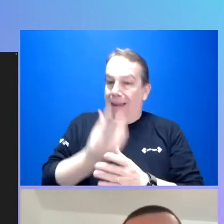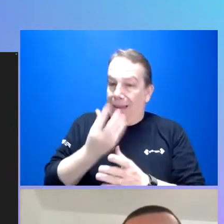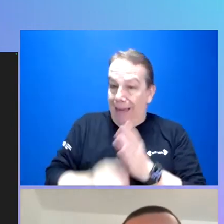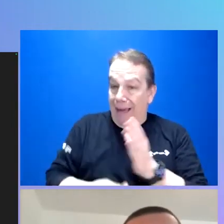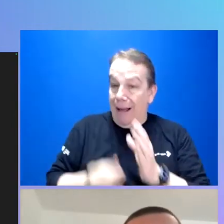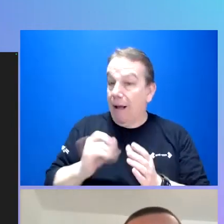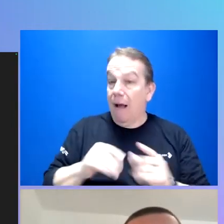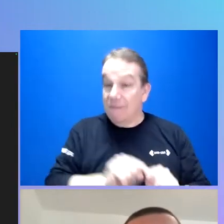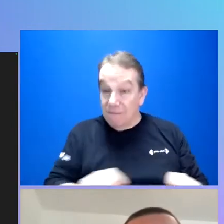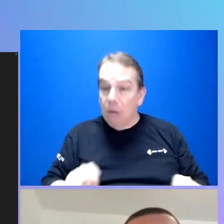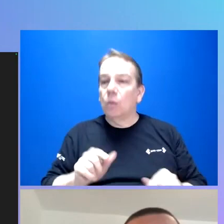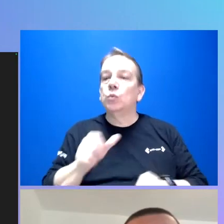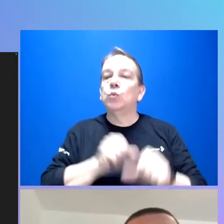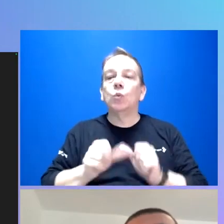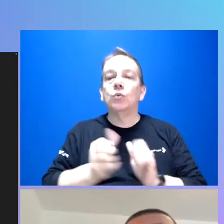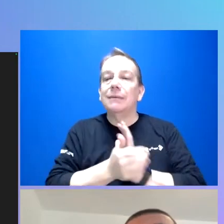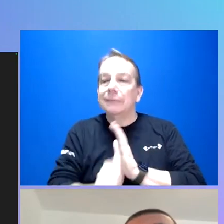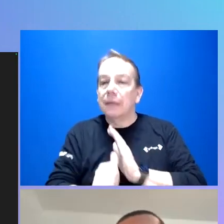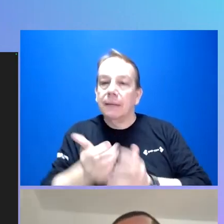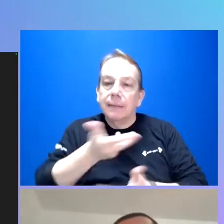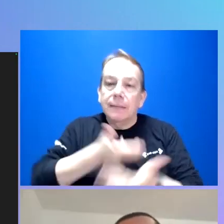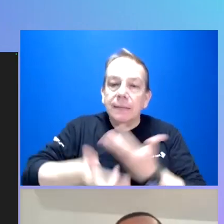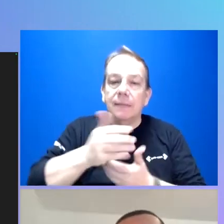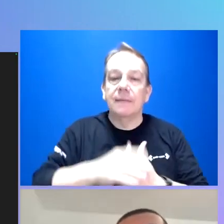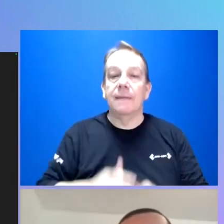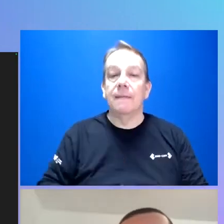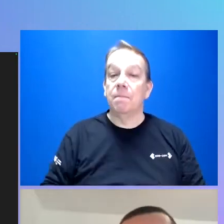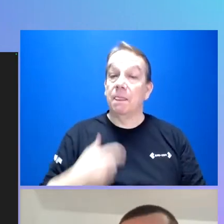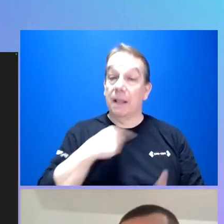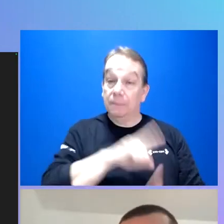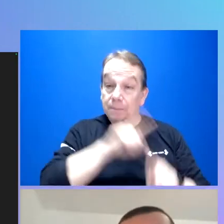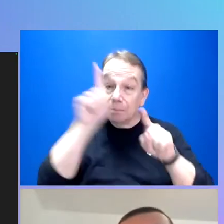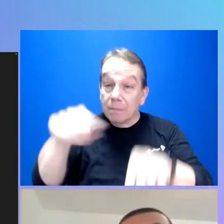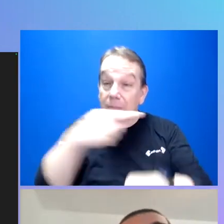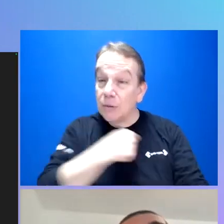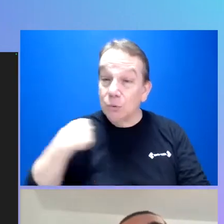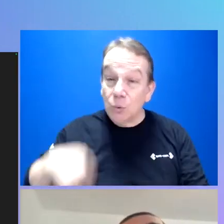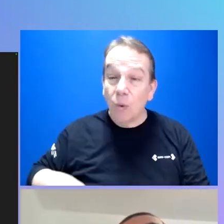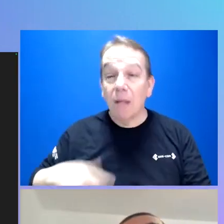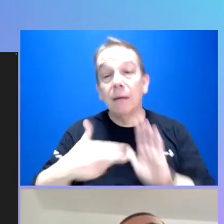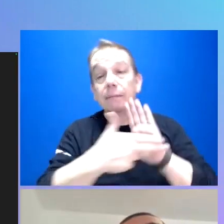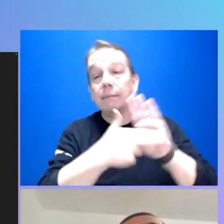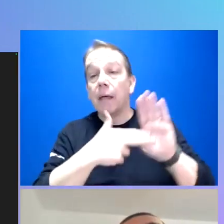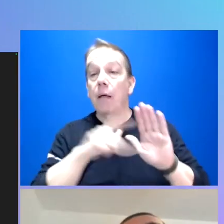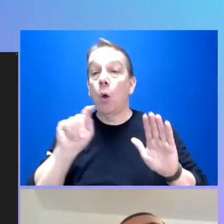family? Am I the so-called token white guy there?